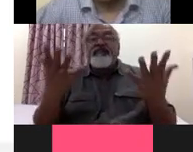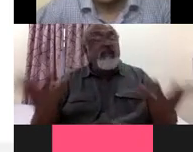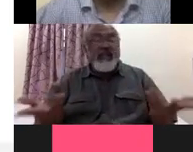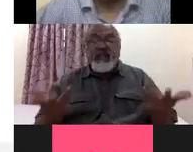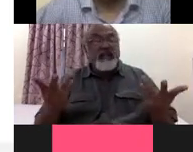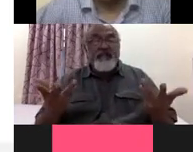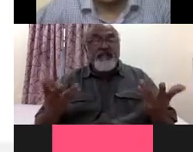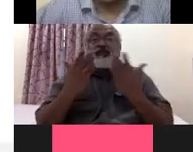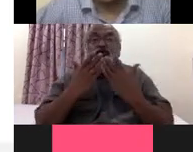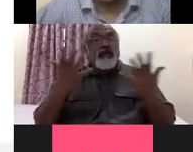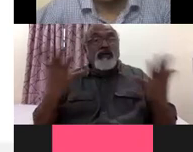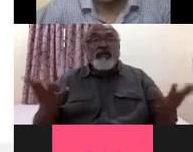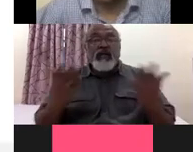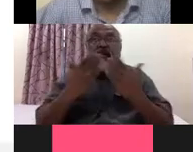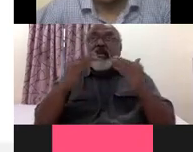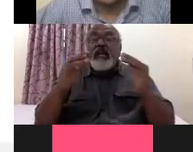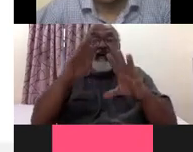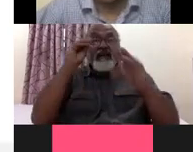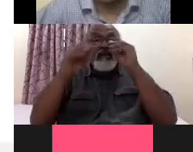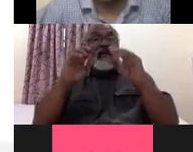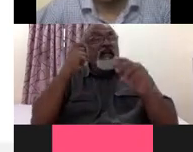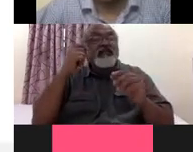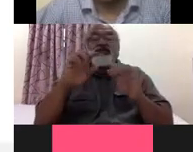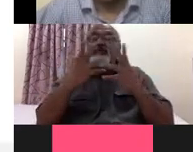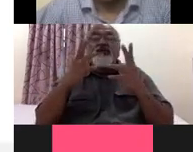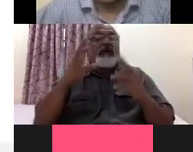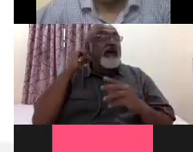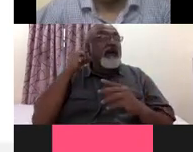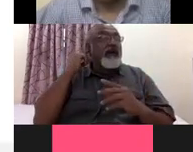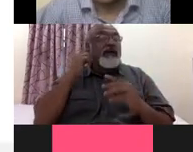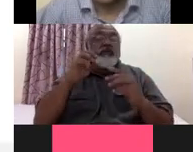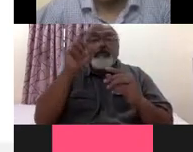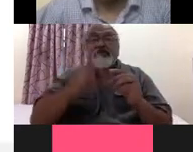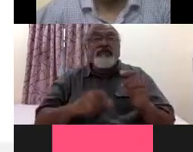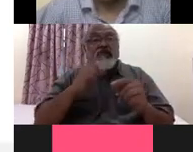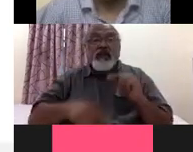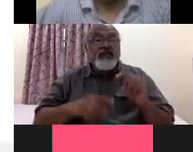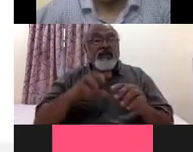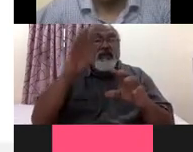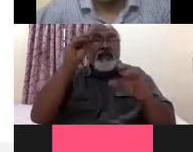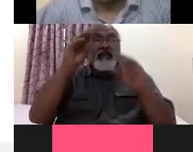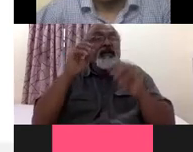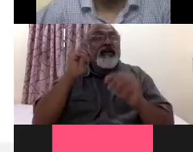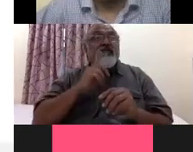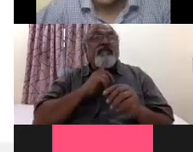to an exposure to learn English in schools like a hearing person. So if I hire recruit a deaf person